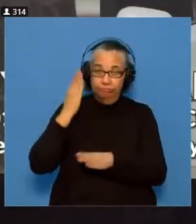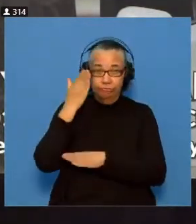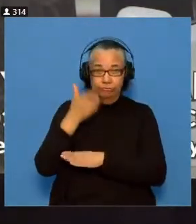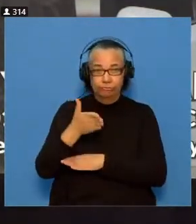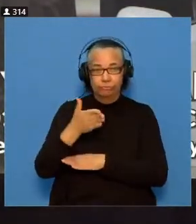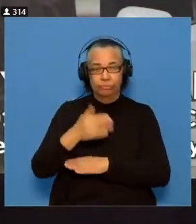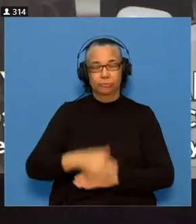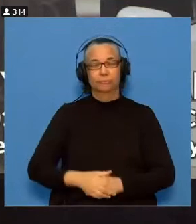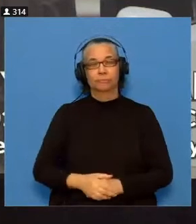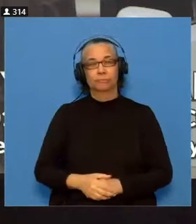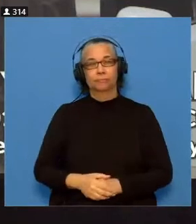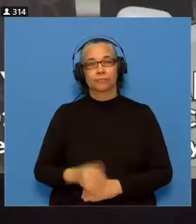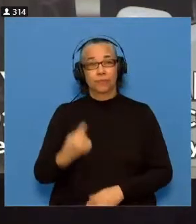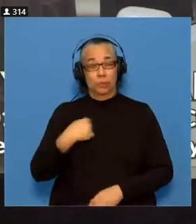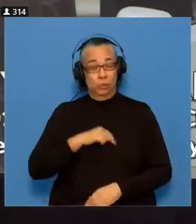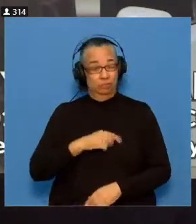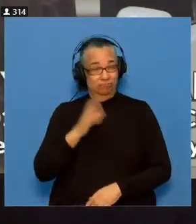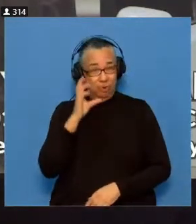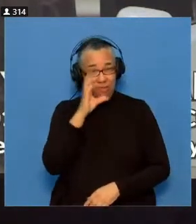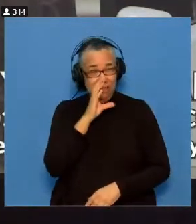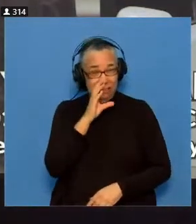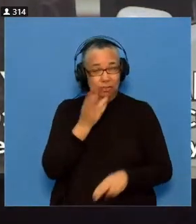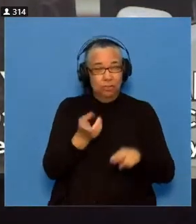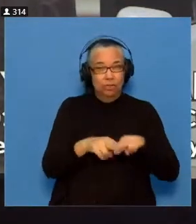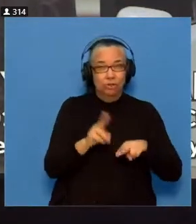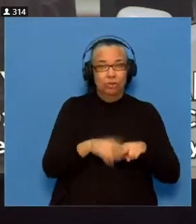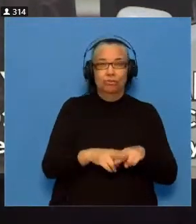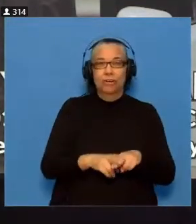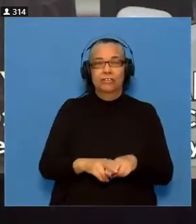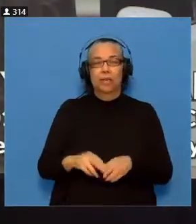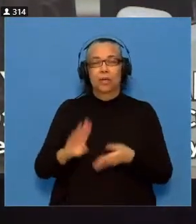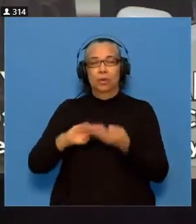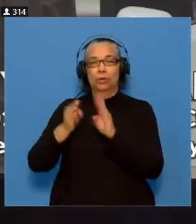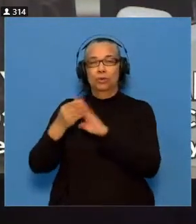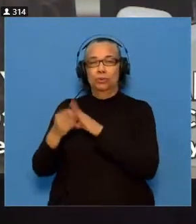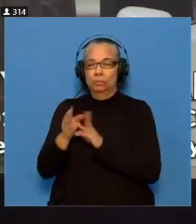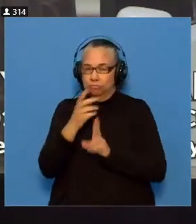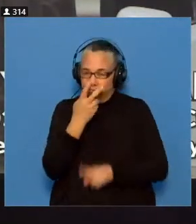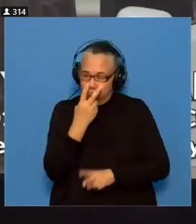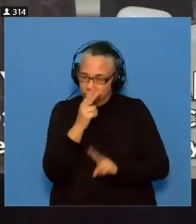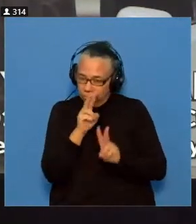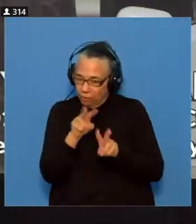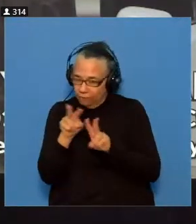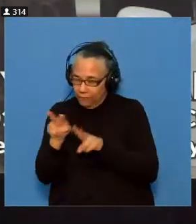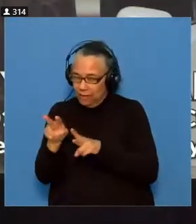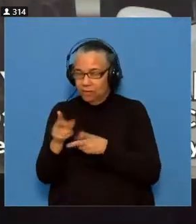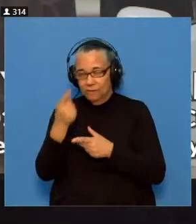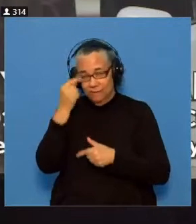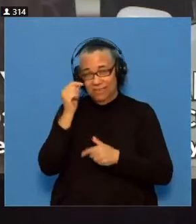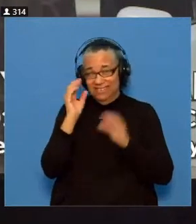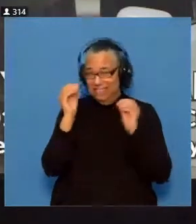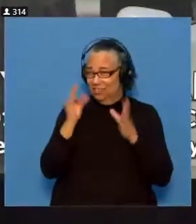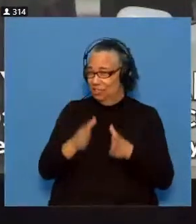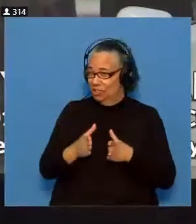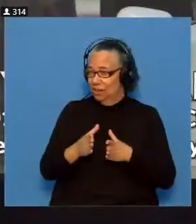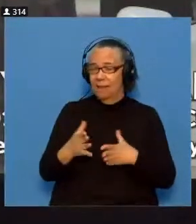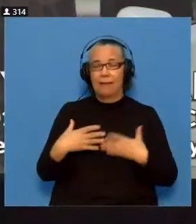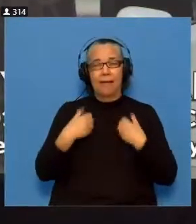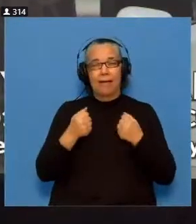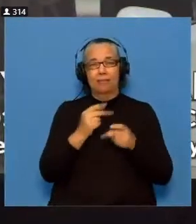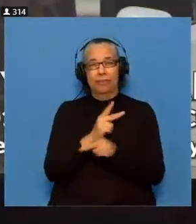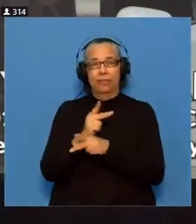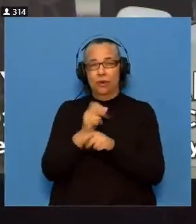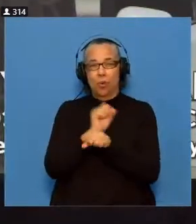look to increase community surveillance with increased testing for teachers, healthcare workers, and athletes in our consistent effort to keep